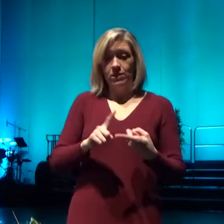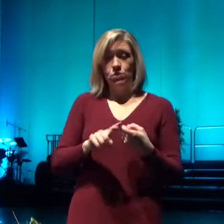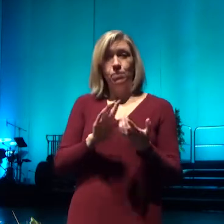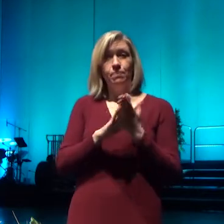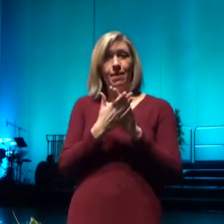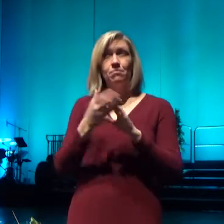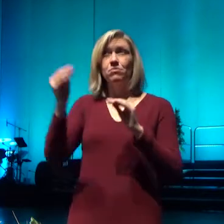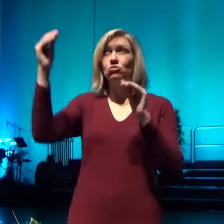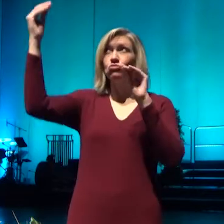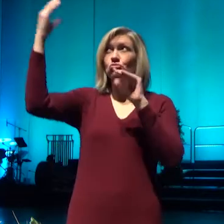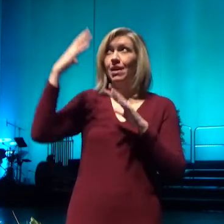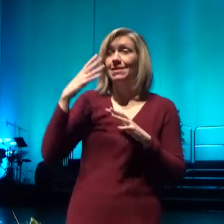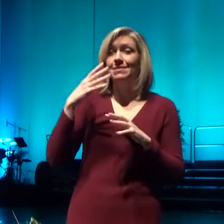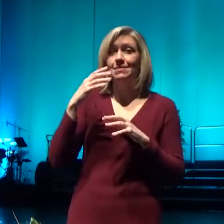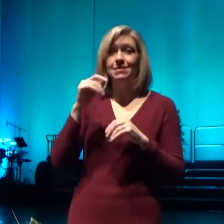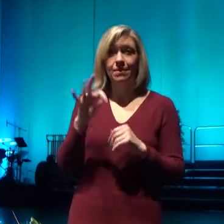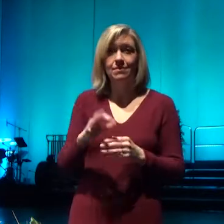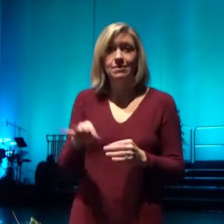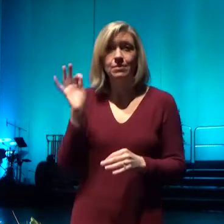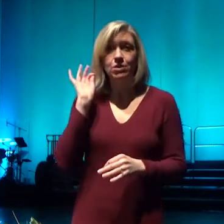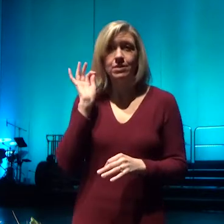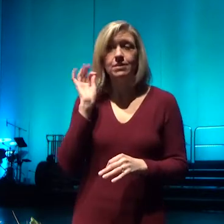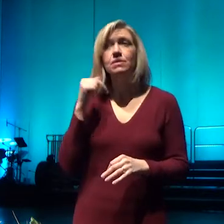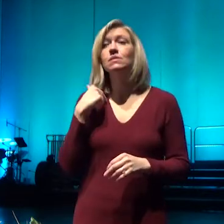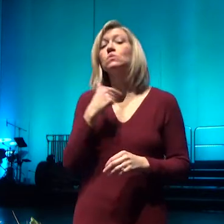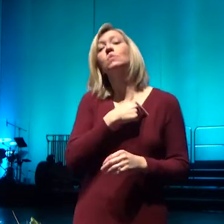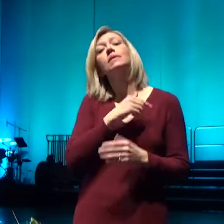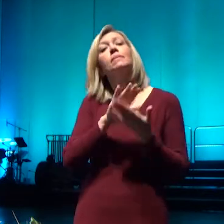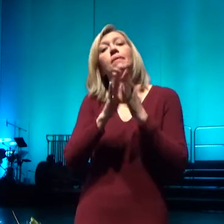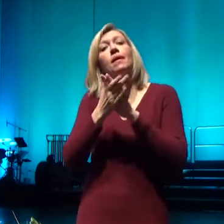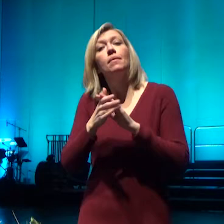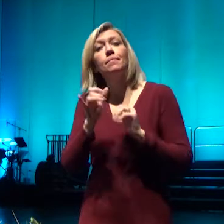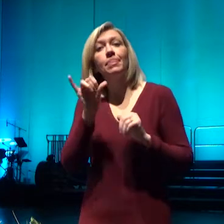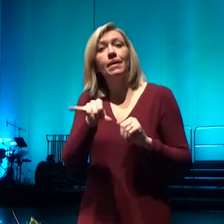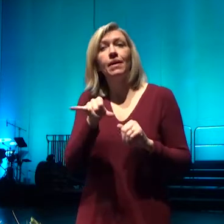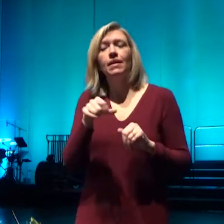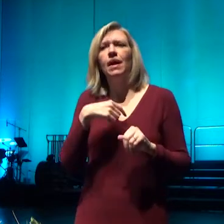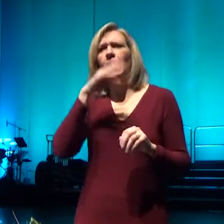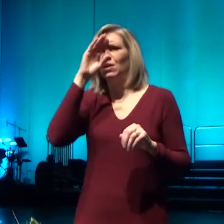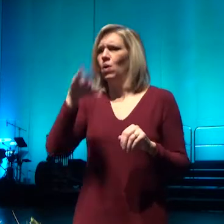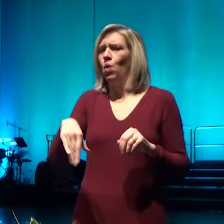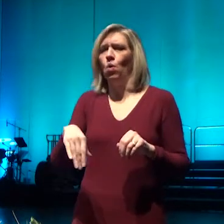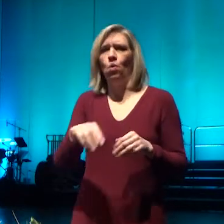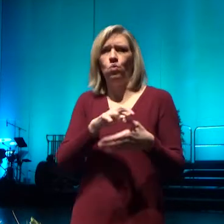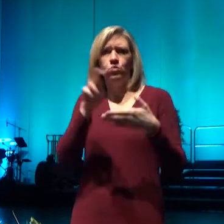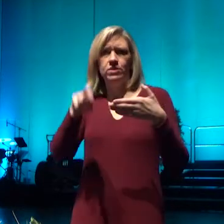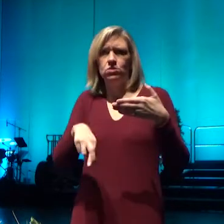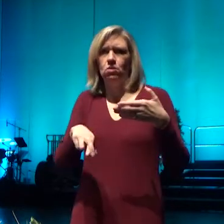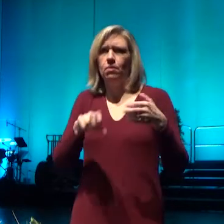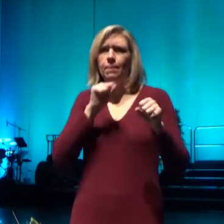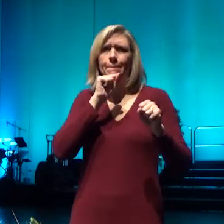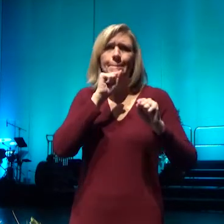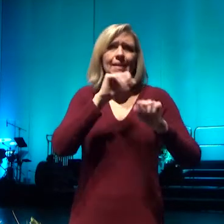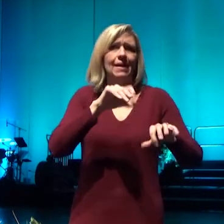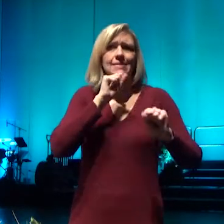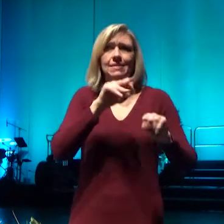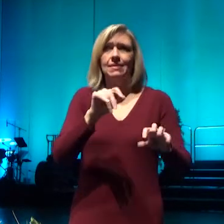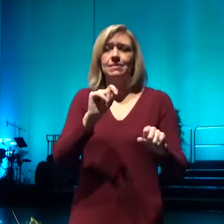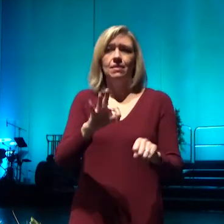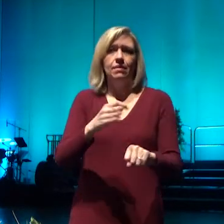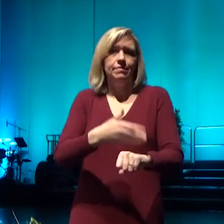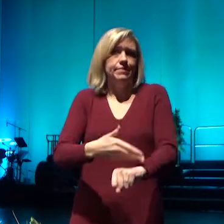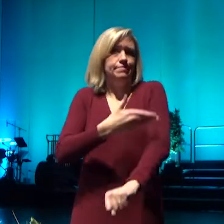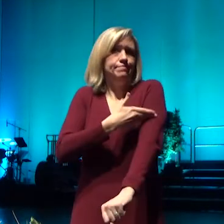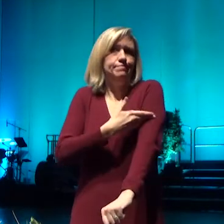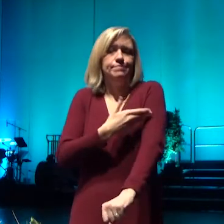become the grace of Spirit. And as we become this, I know that not only is the byproduct of that great blessings of